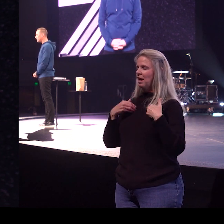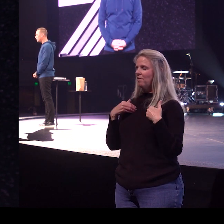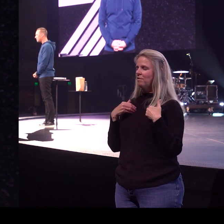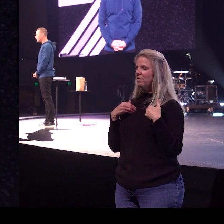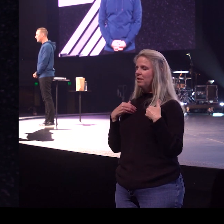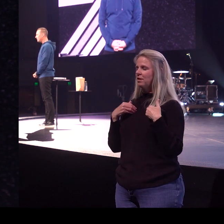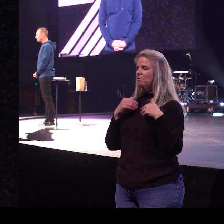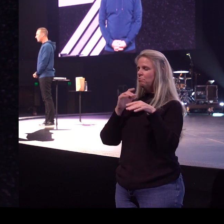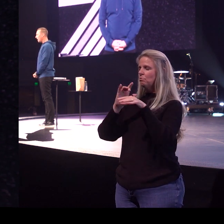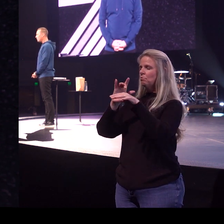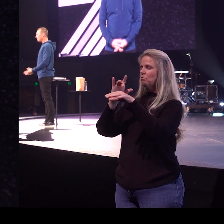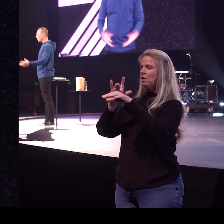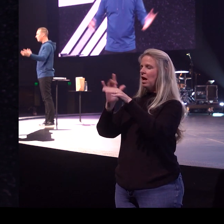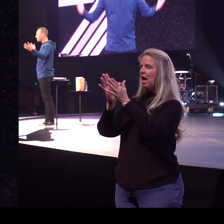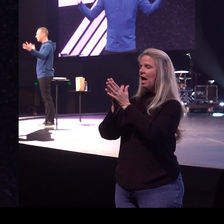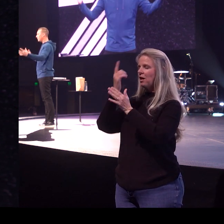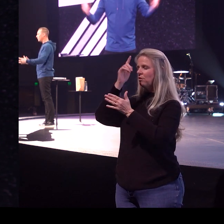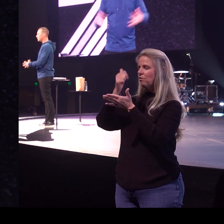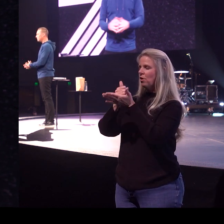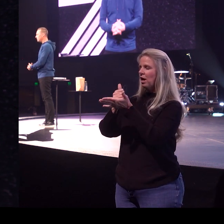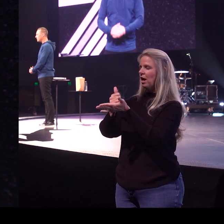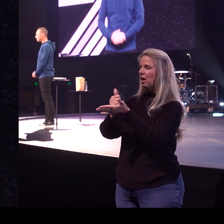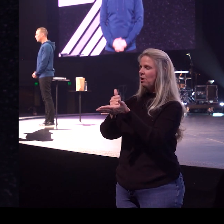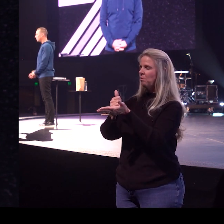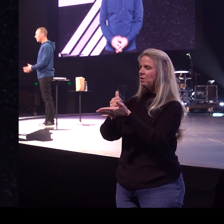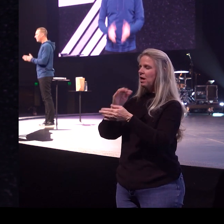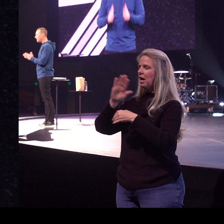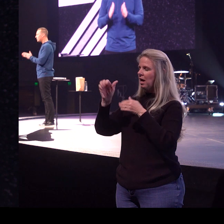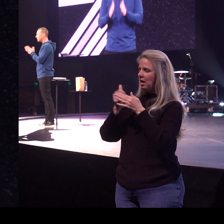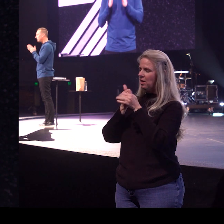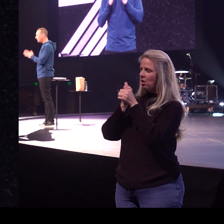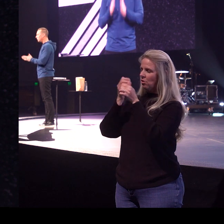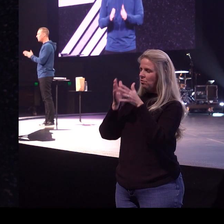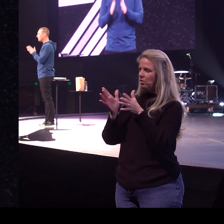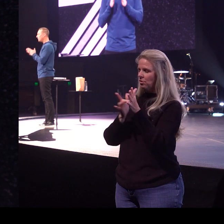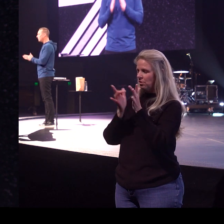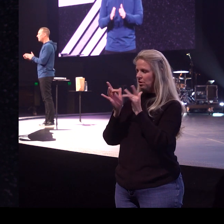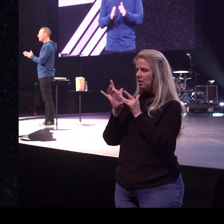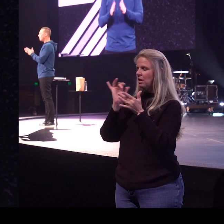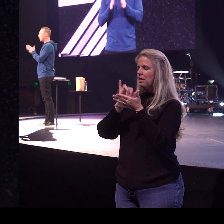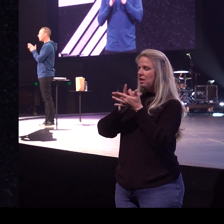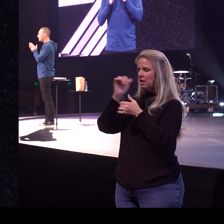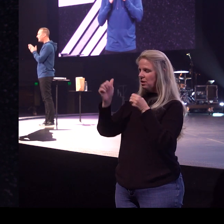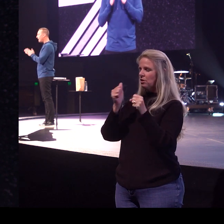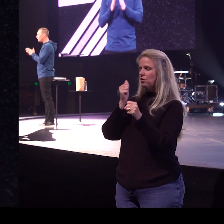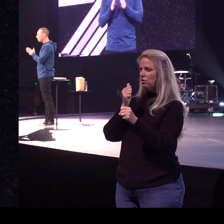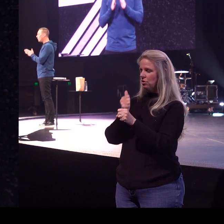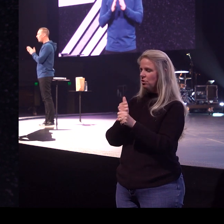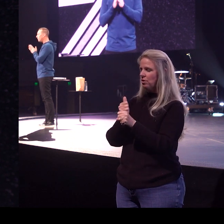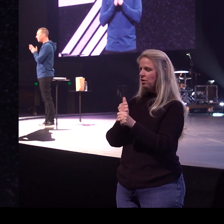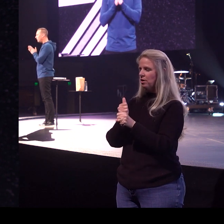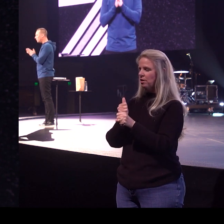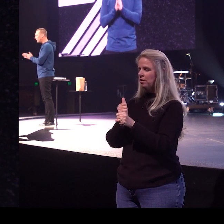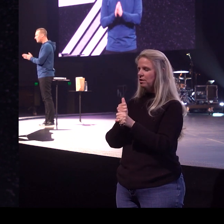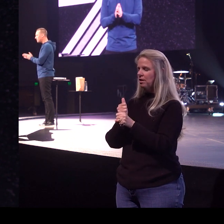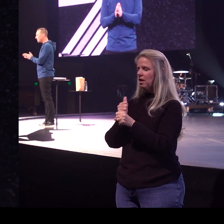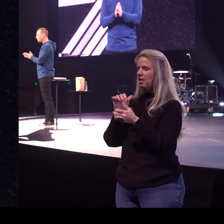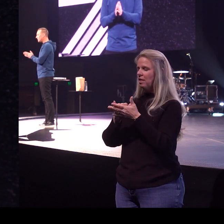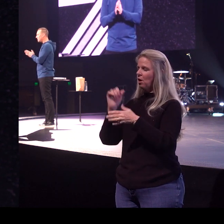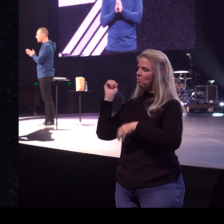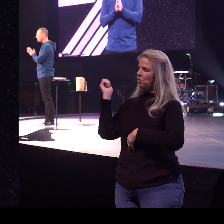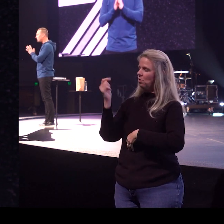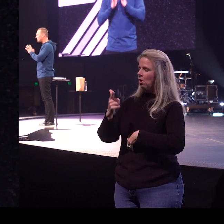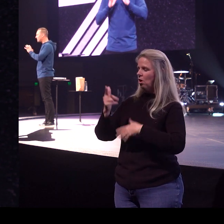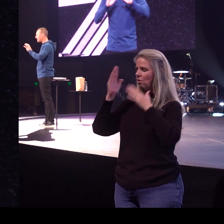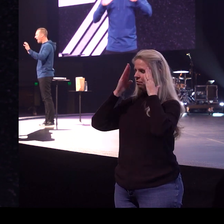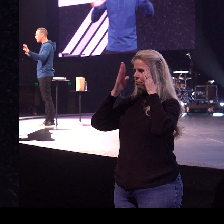or volunteers? I pray for all of us that are followers of Jesus. Would this year be the year that we narrow our focus